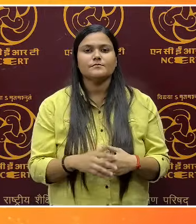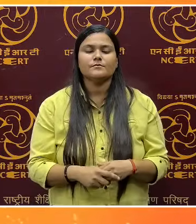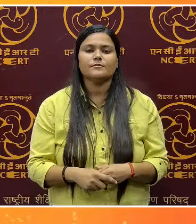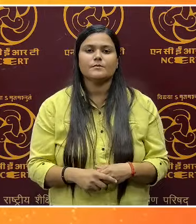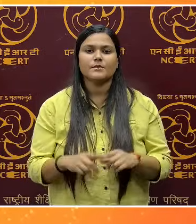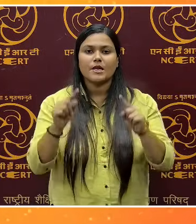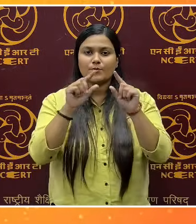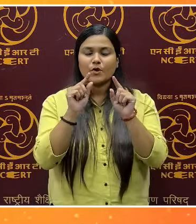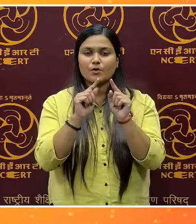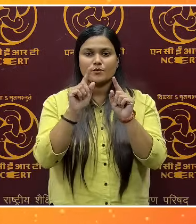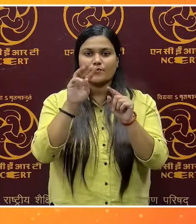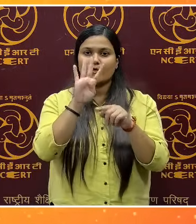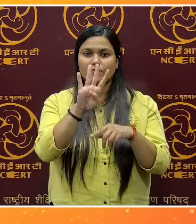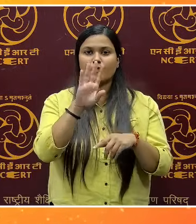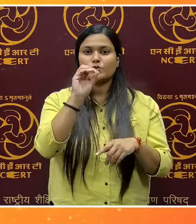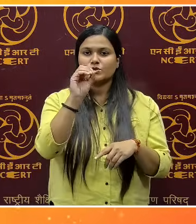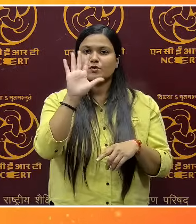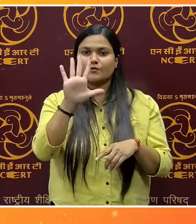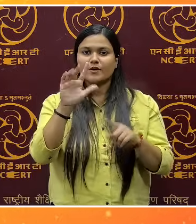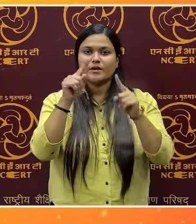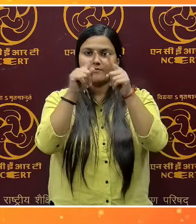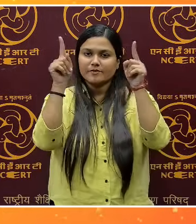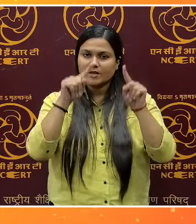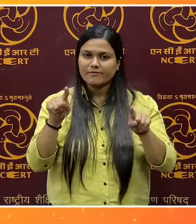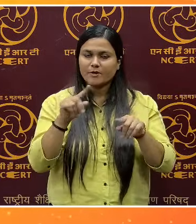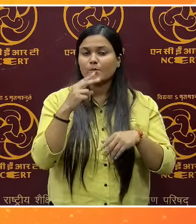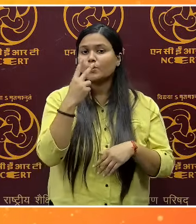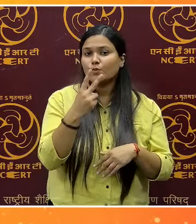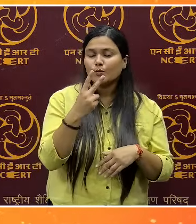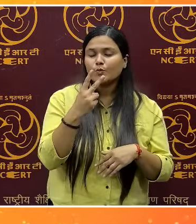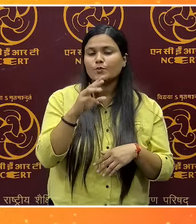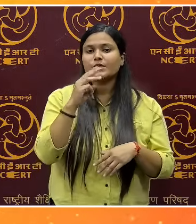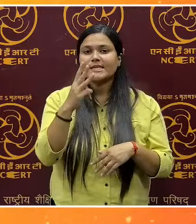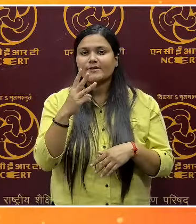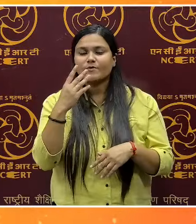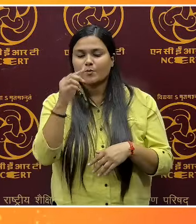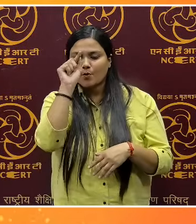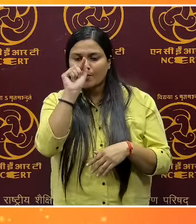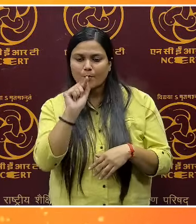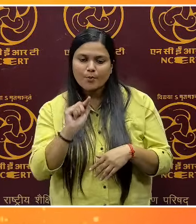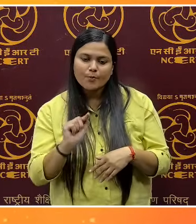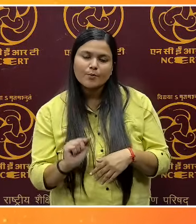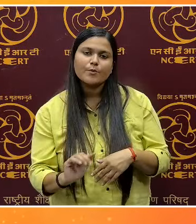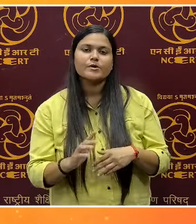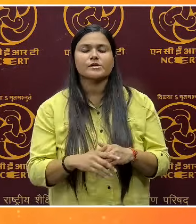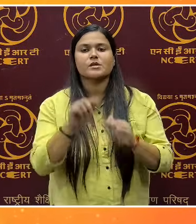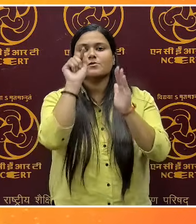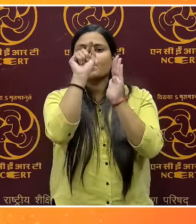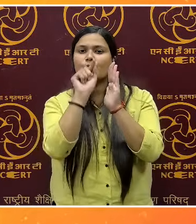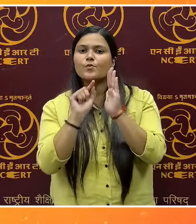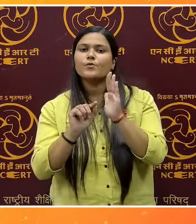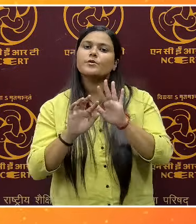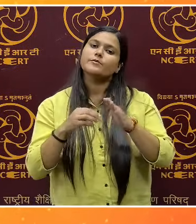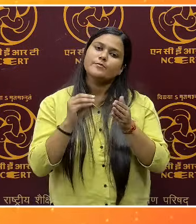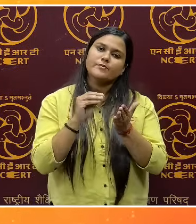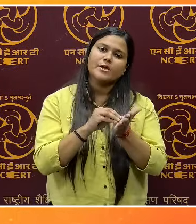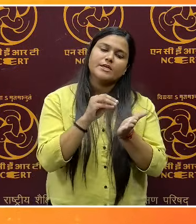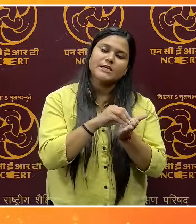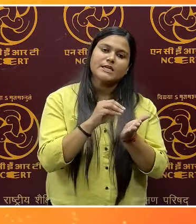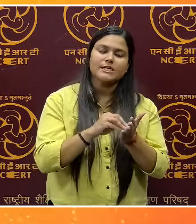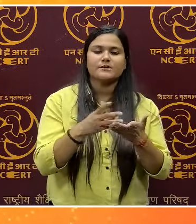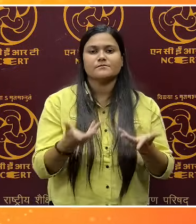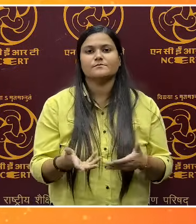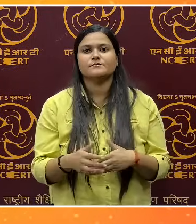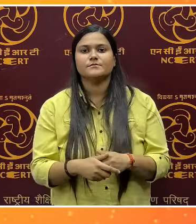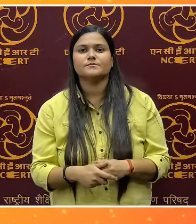21. Likewise 3 9s Again are 3, yes, 27. and 3 Again 3s three. are 9. Okay. Now, in order to